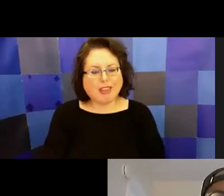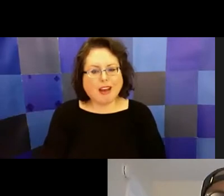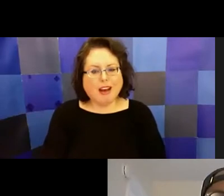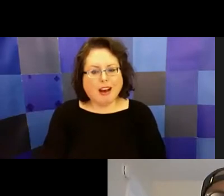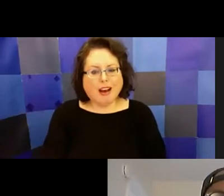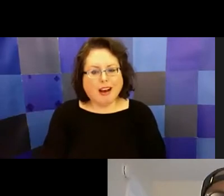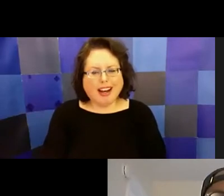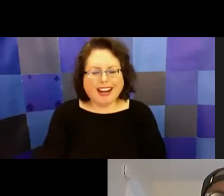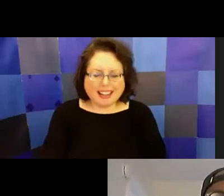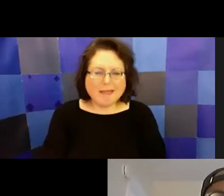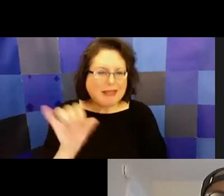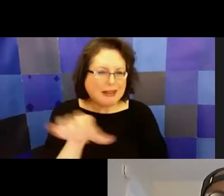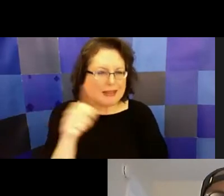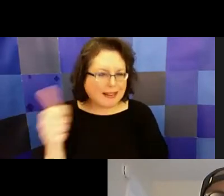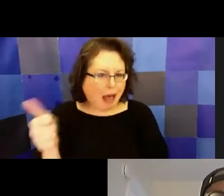there's at least another tradition